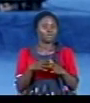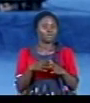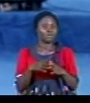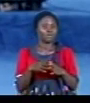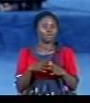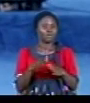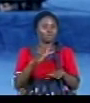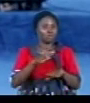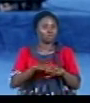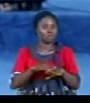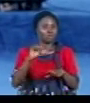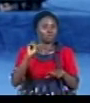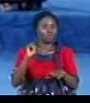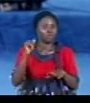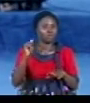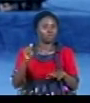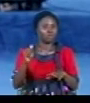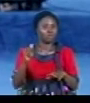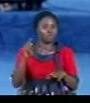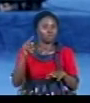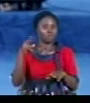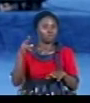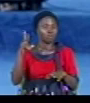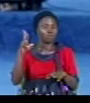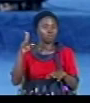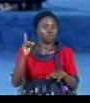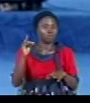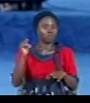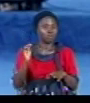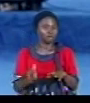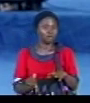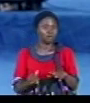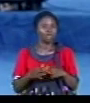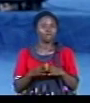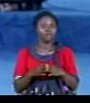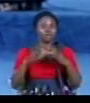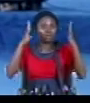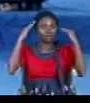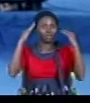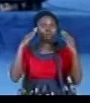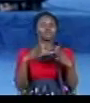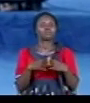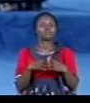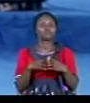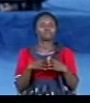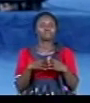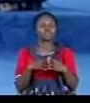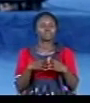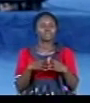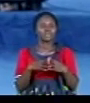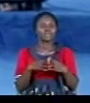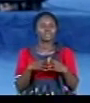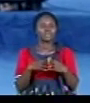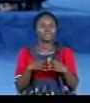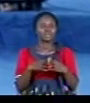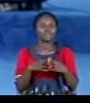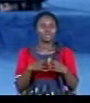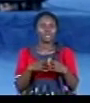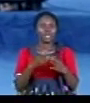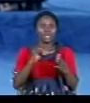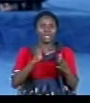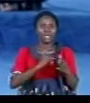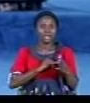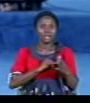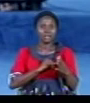is it Friday or Saturday, the rain fell. So luckily we were in the youth hall, we were praying. If the rain is falling, I dare not leave that